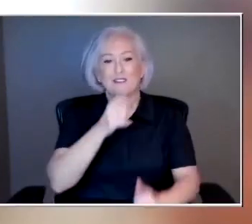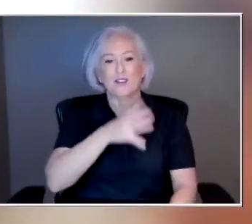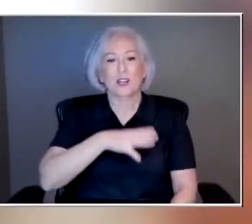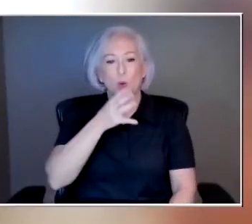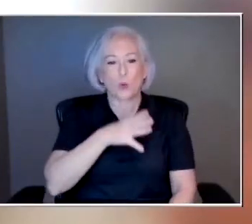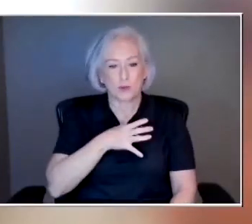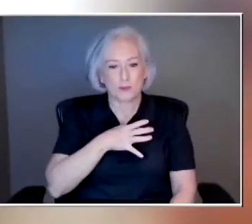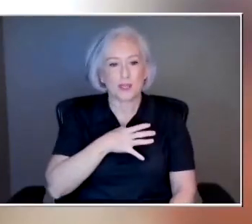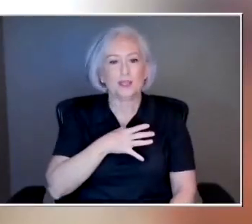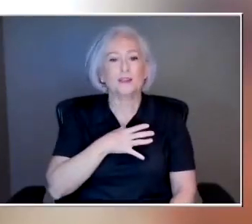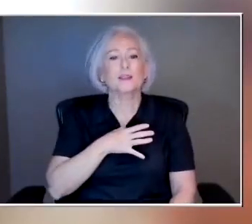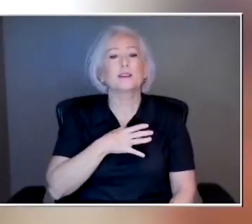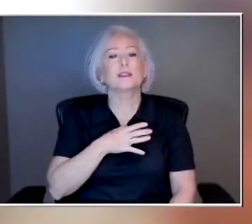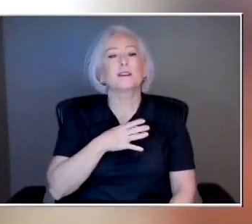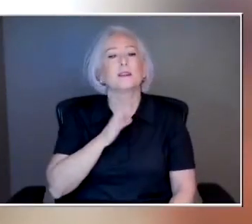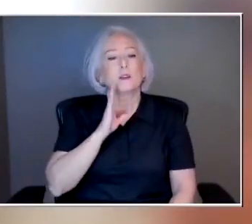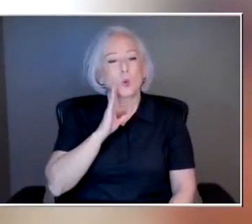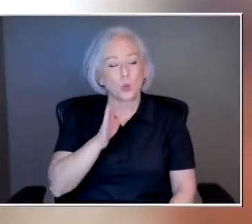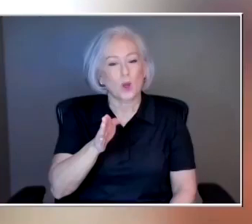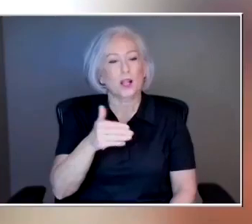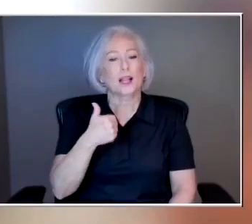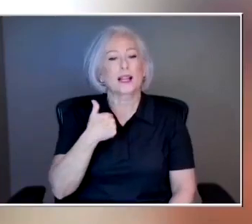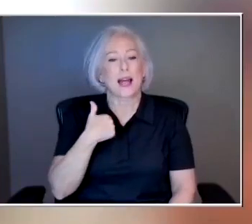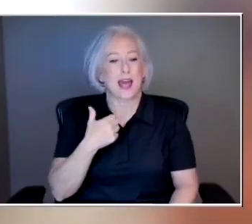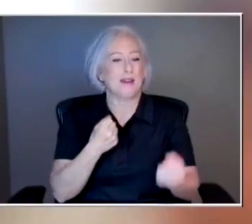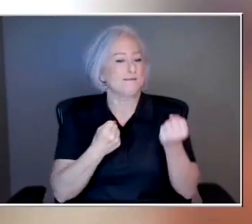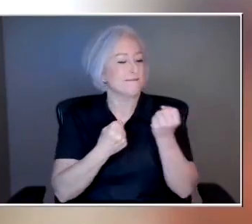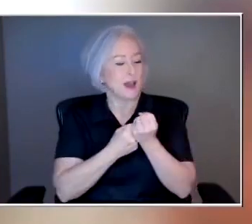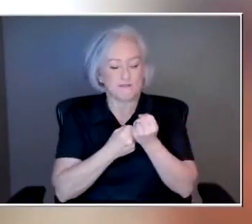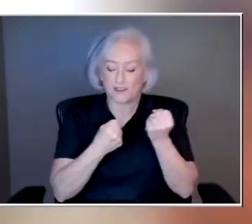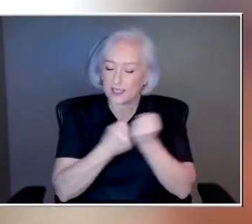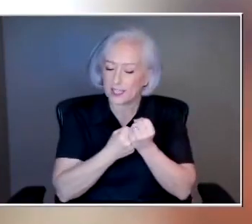advocate. If you are